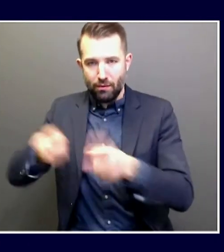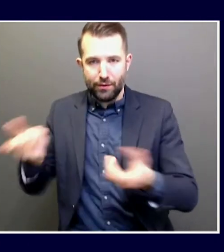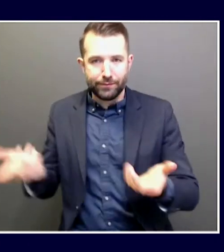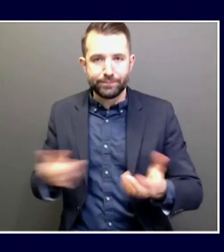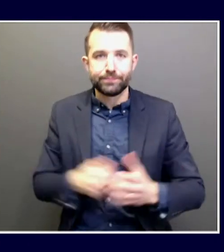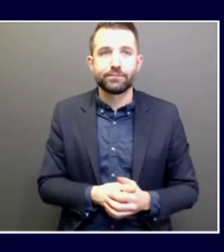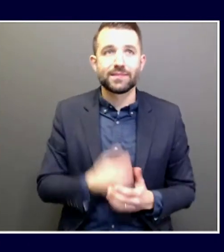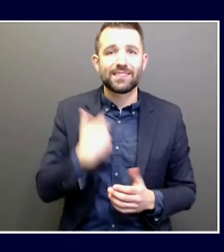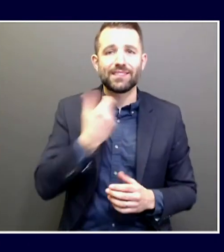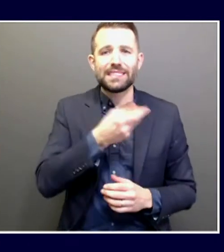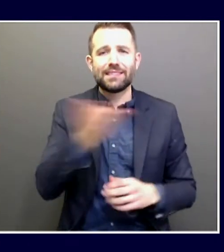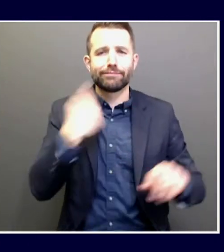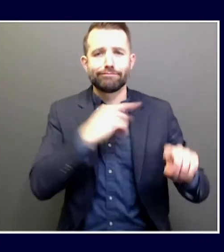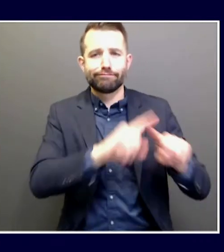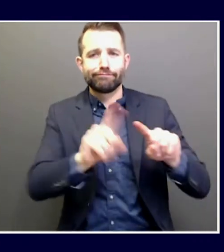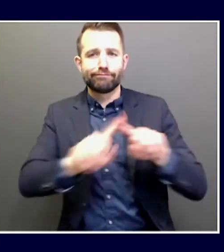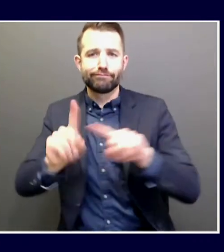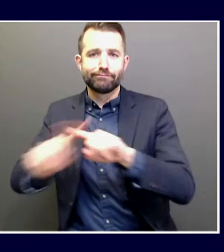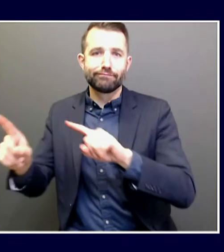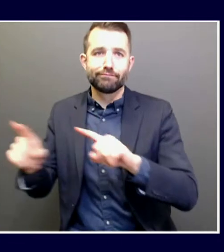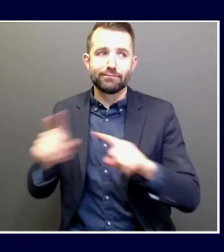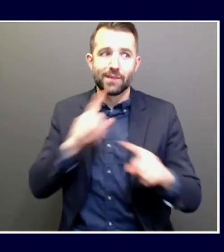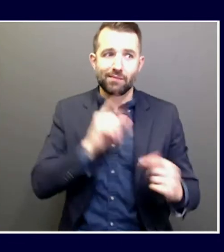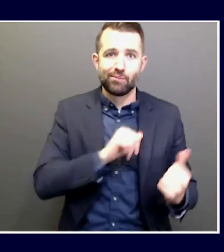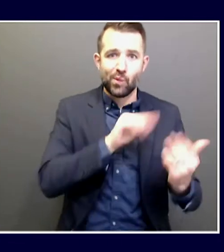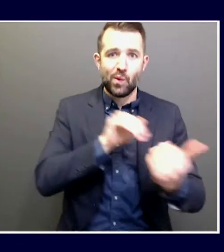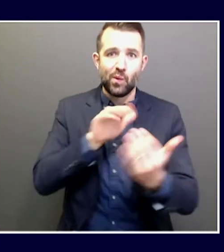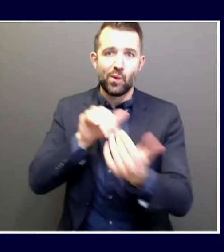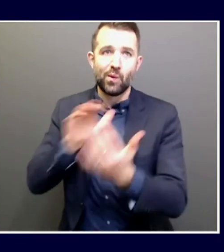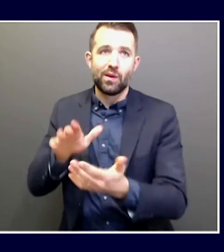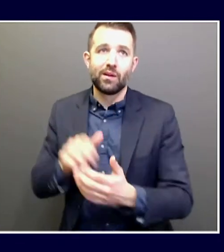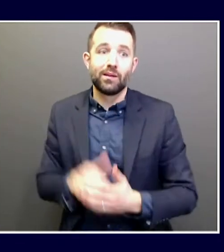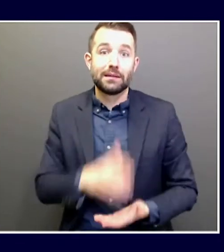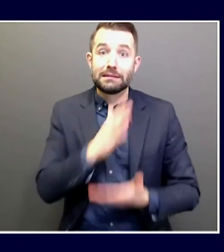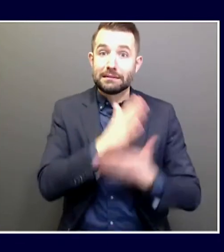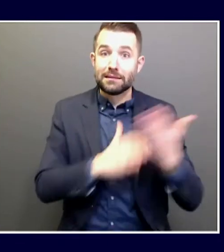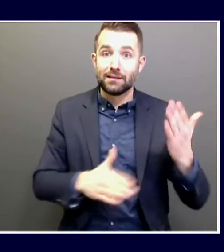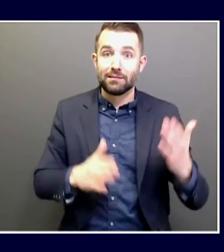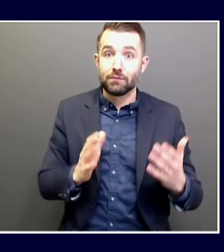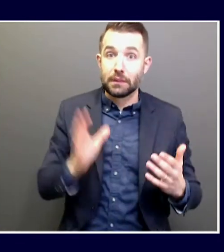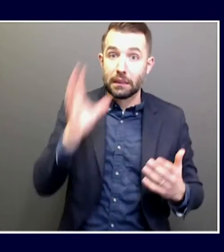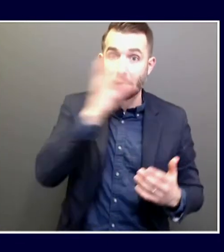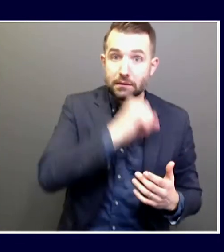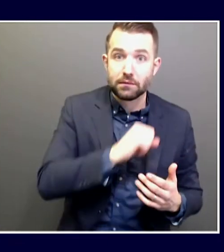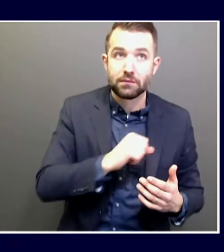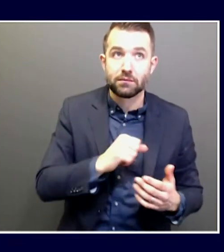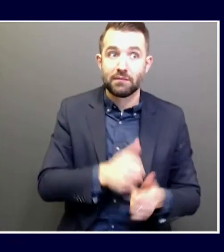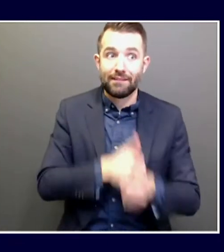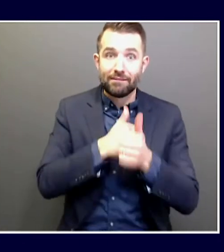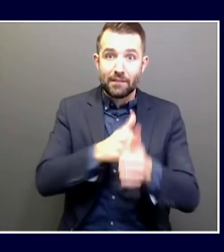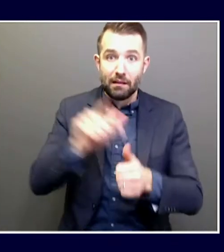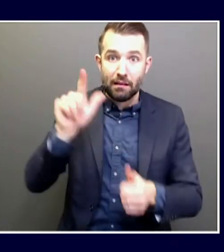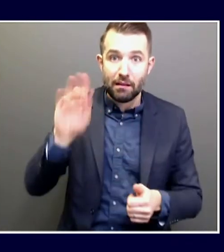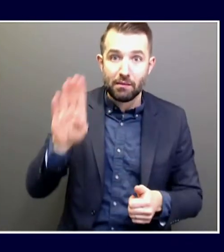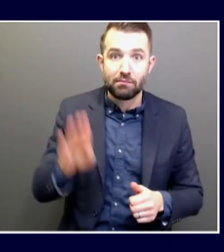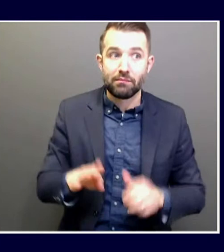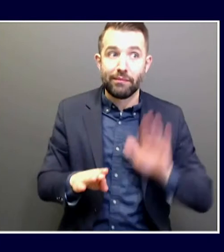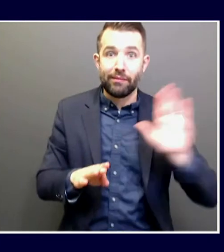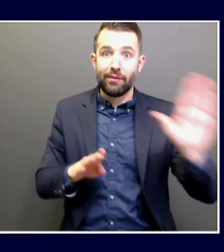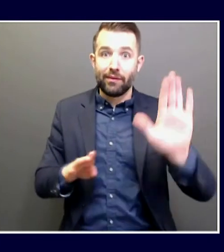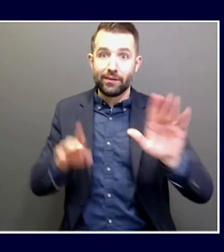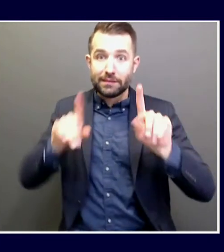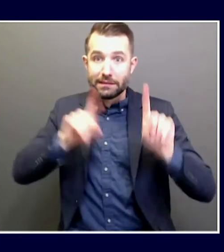of Omicron is. Some of them are point estimates from different laboratories that are conducting tests across the state. Some of